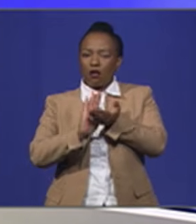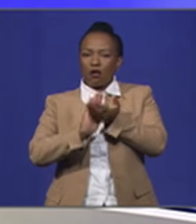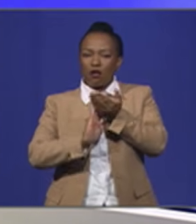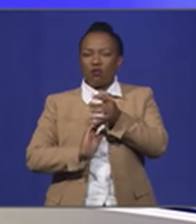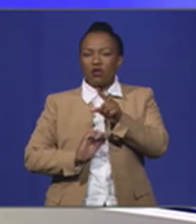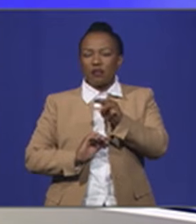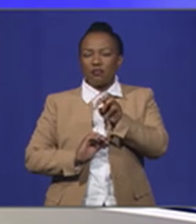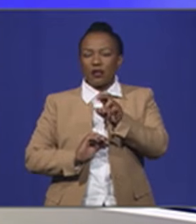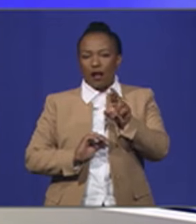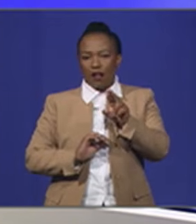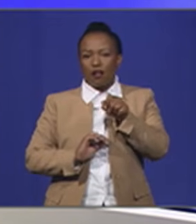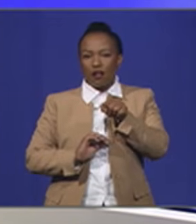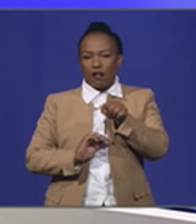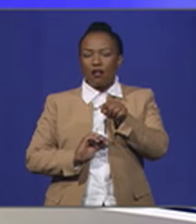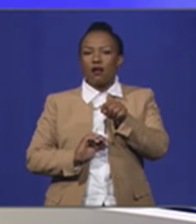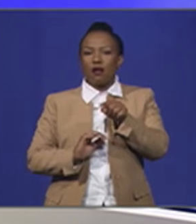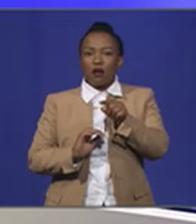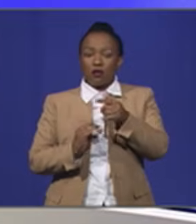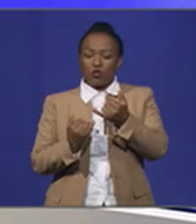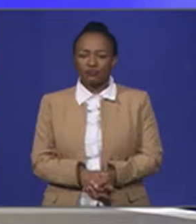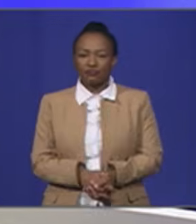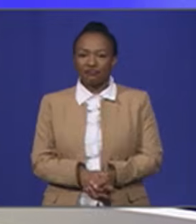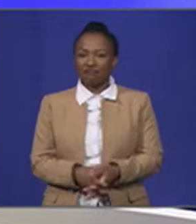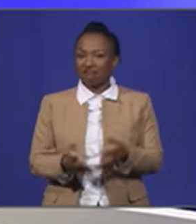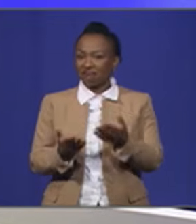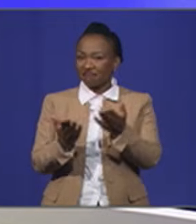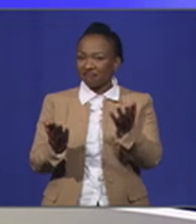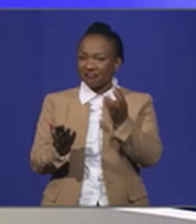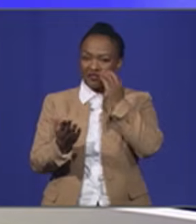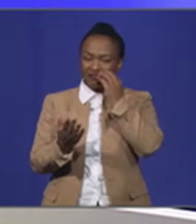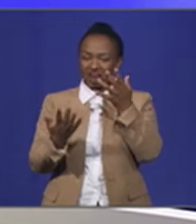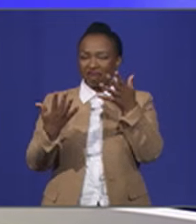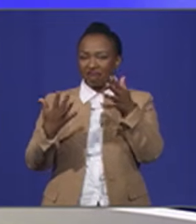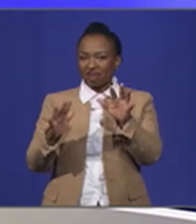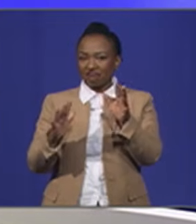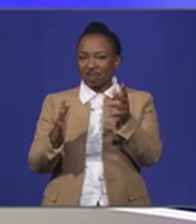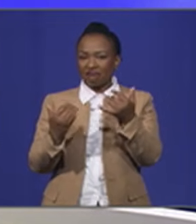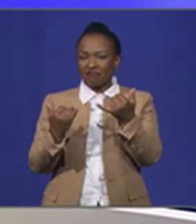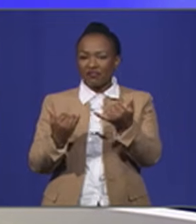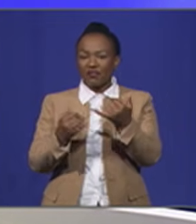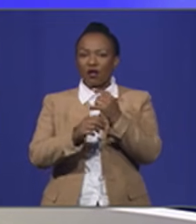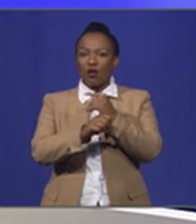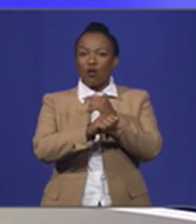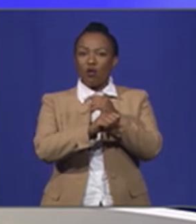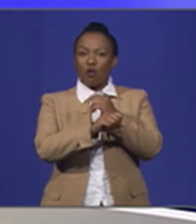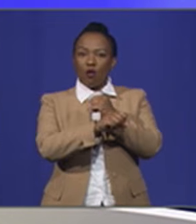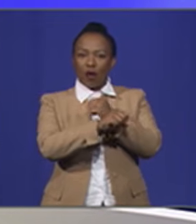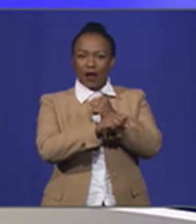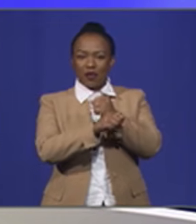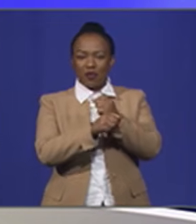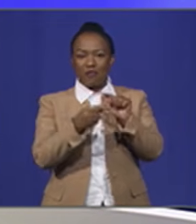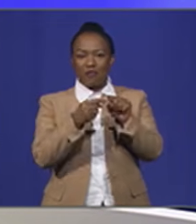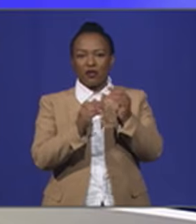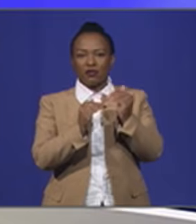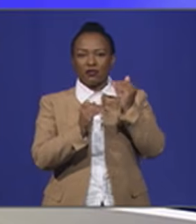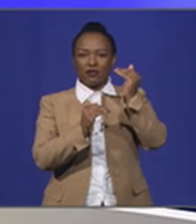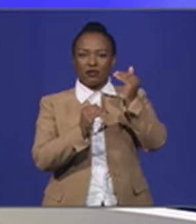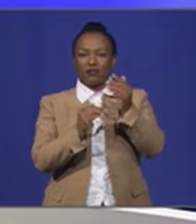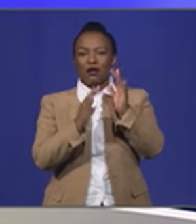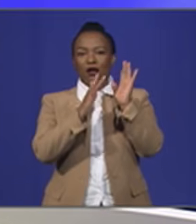go tlhatlhoga ga tlhwatlhwa ya lookwane segonjono Thweso e itlhomile kwa pele Orlando Pirates ke lebogile kgaje wa latela